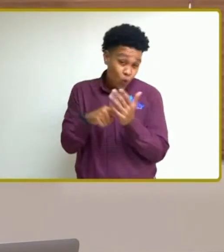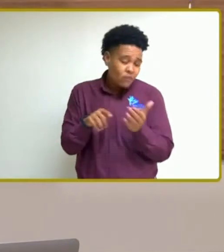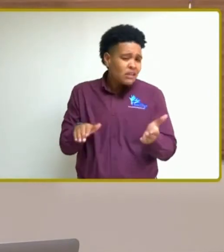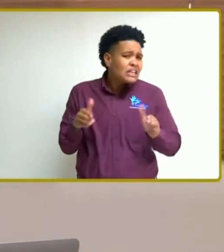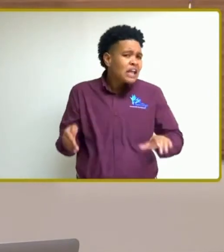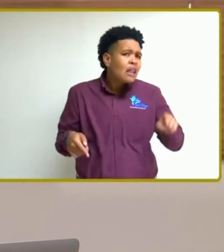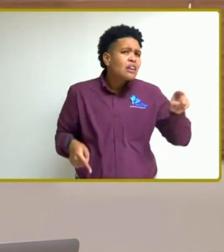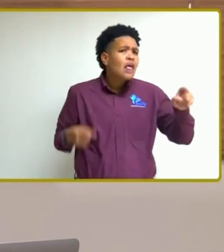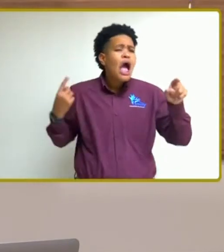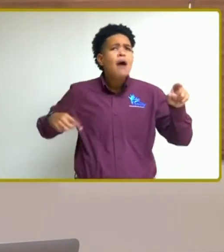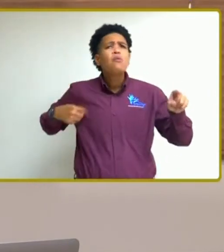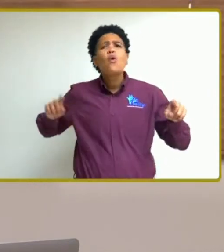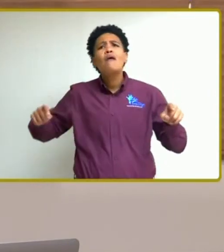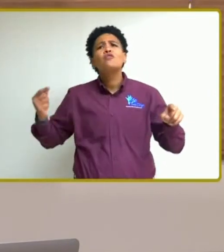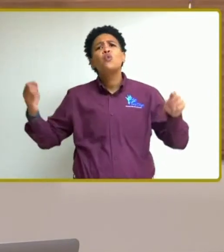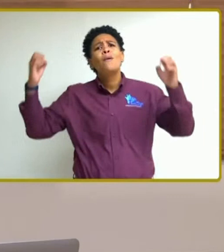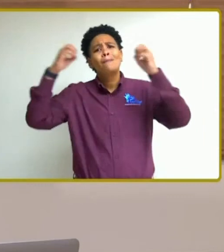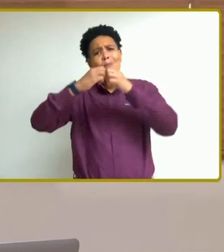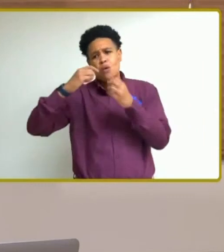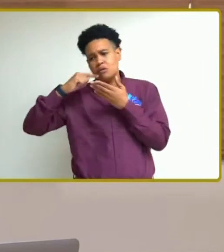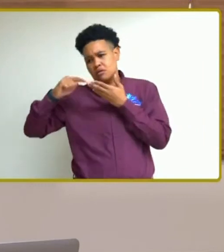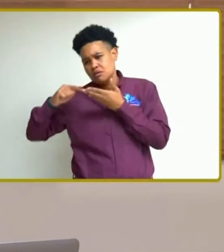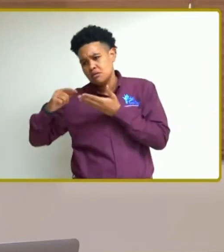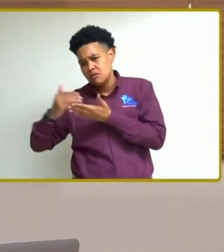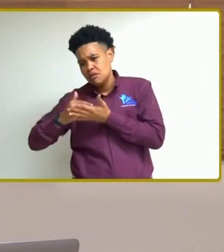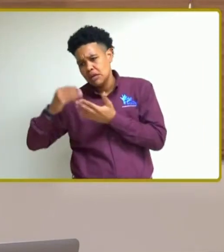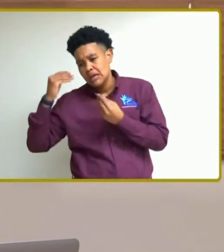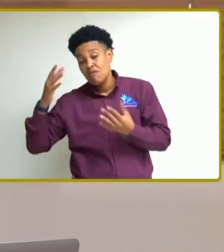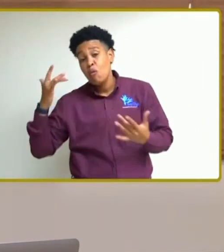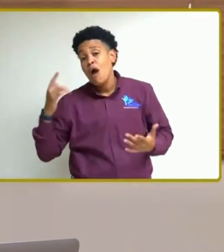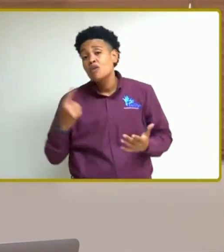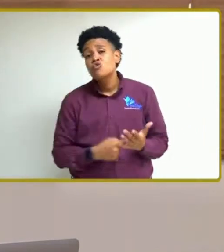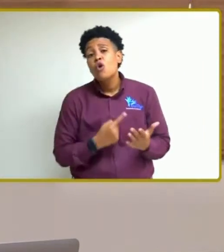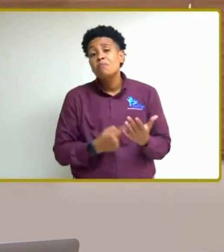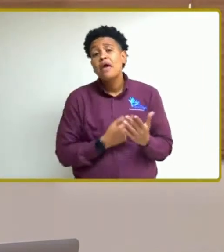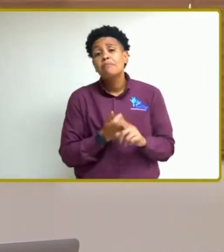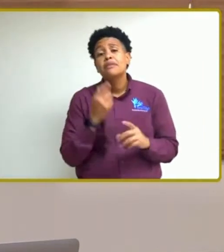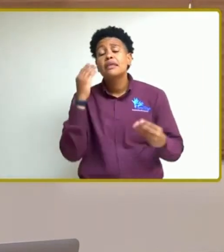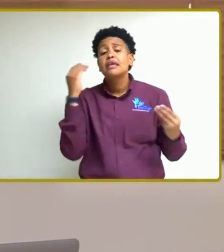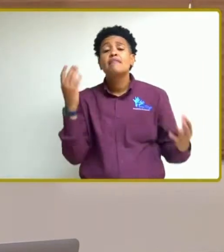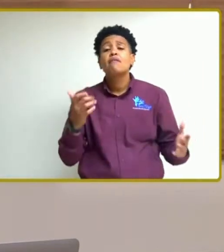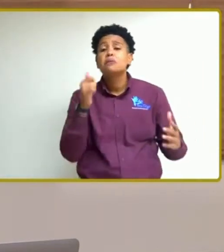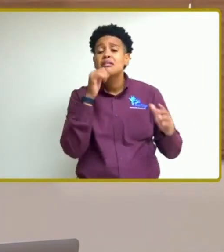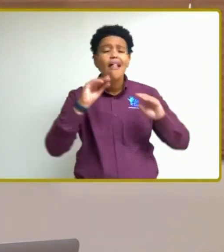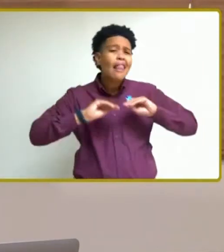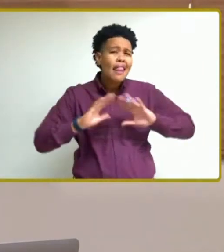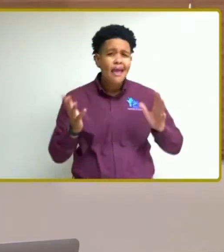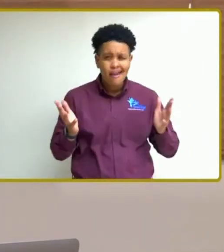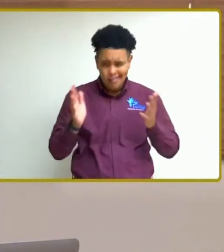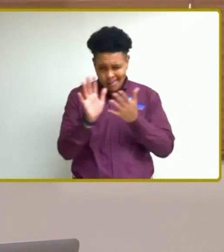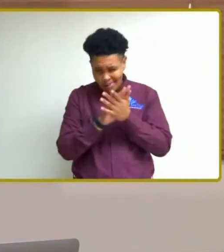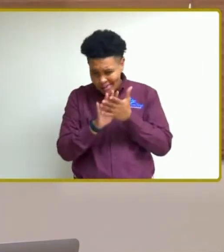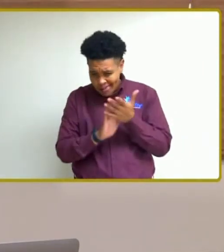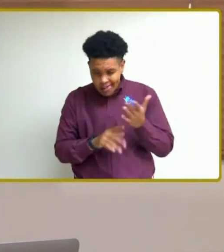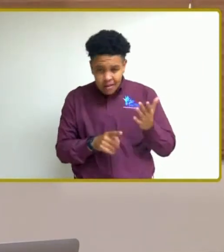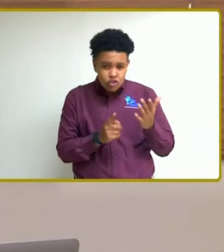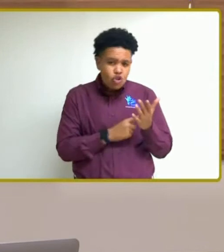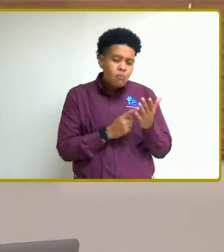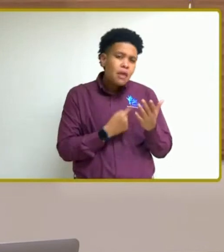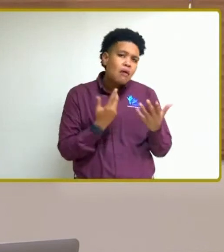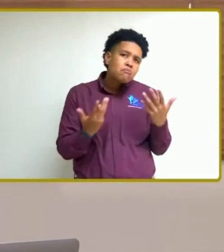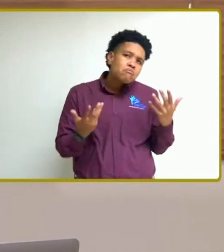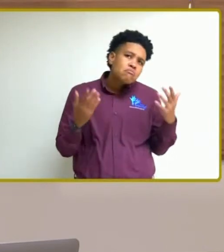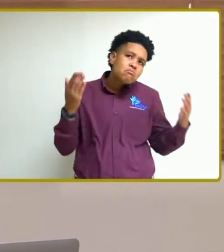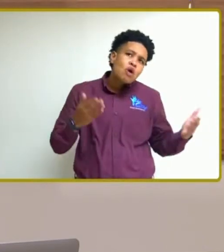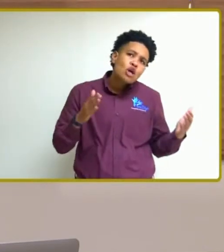then we have to do further investigation, because sometimes the information is not clear, whether it is that the